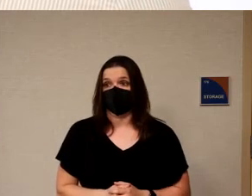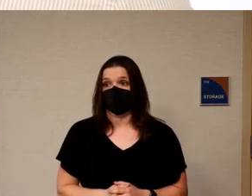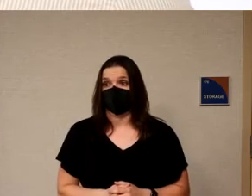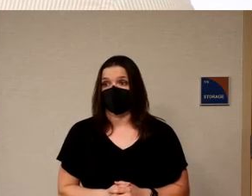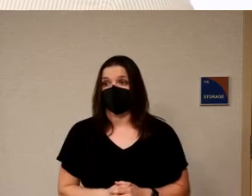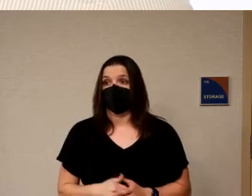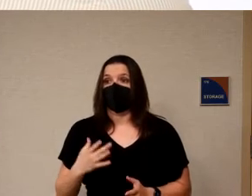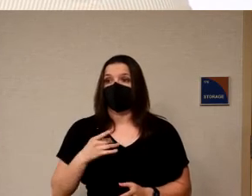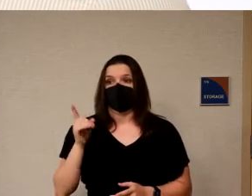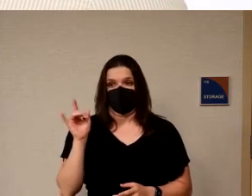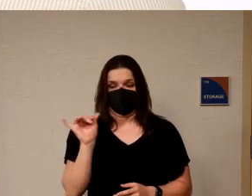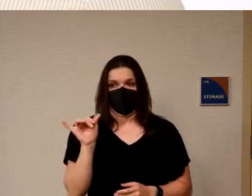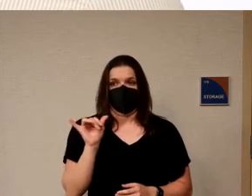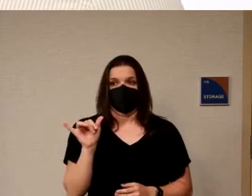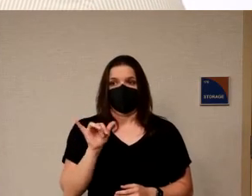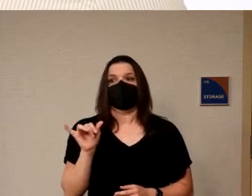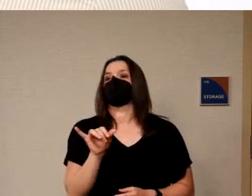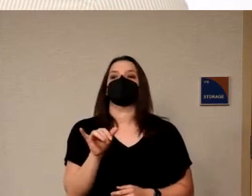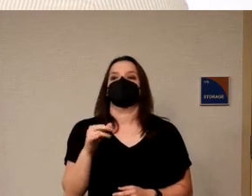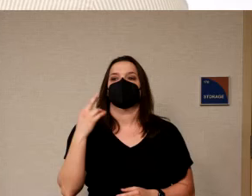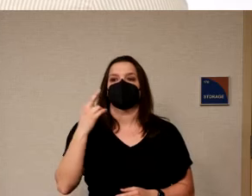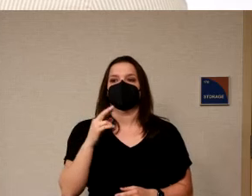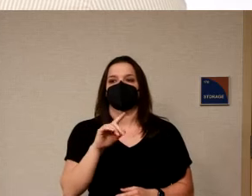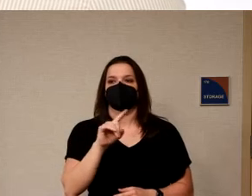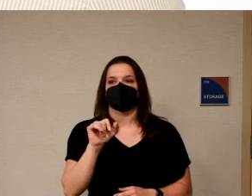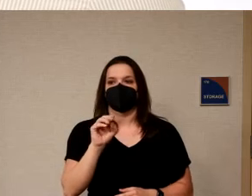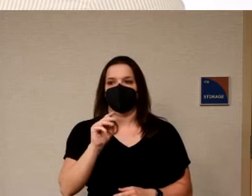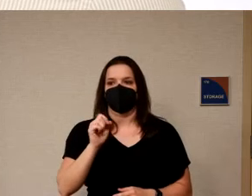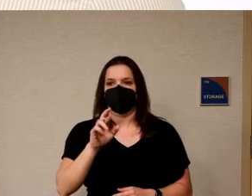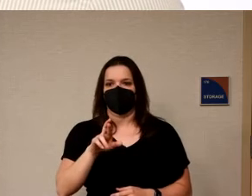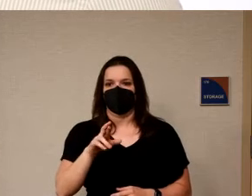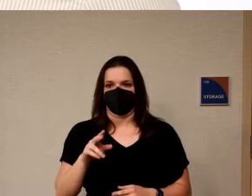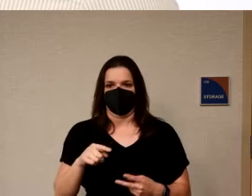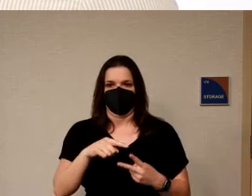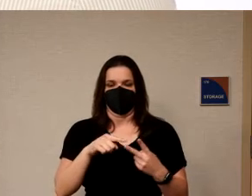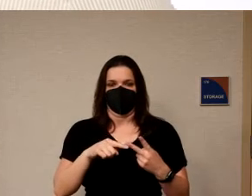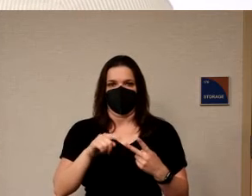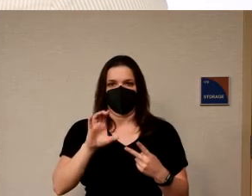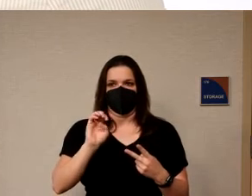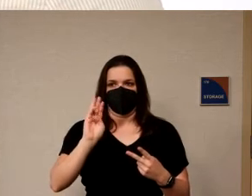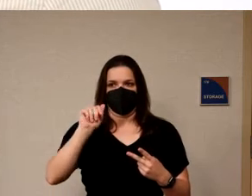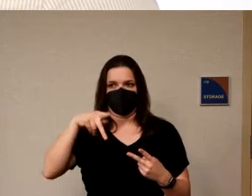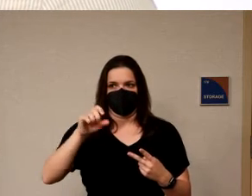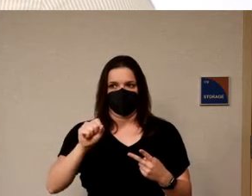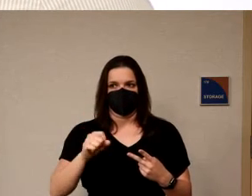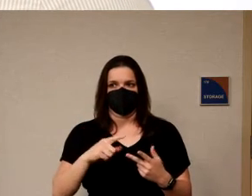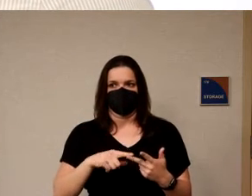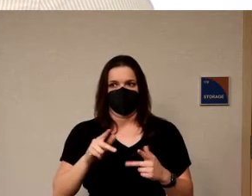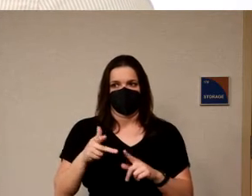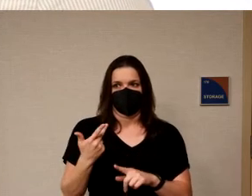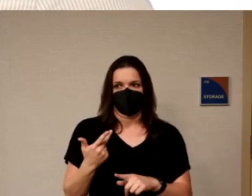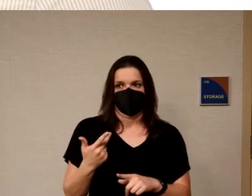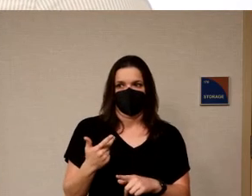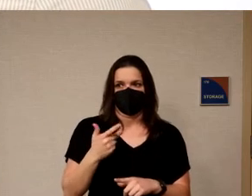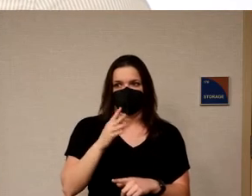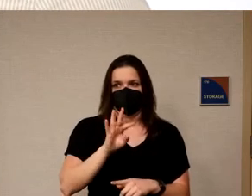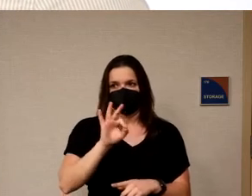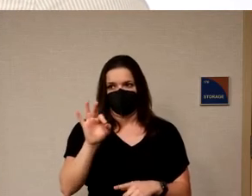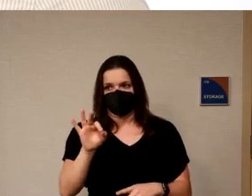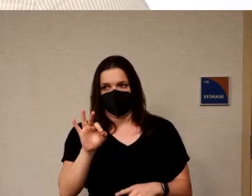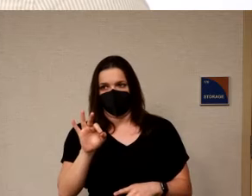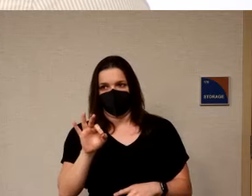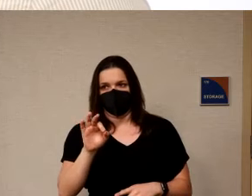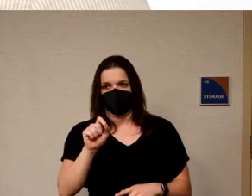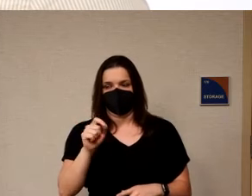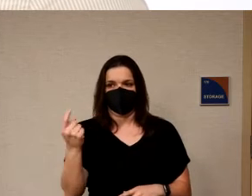I like this one as well for the same reasons Ambar mentioned. There's 2 CVAPs, and then the third one is at 49